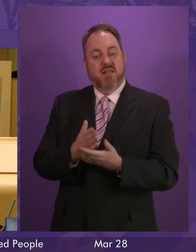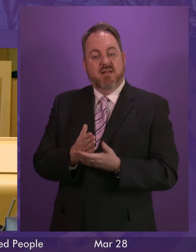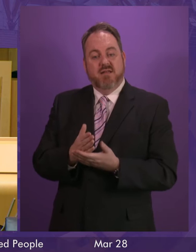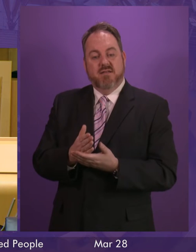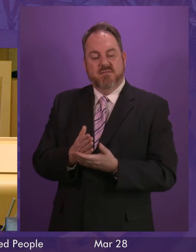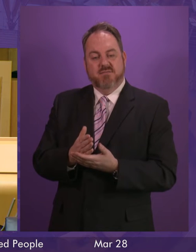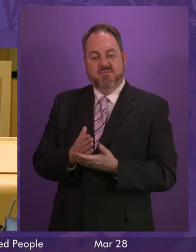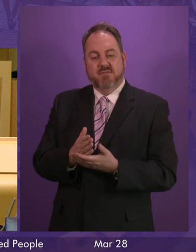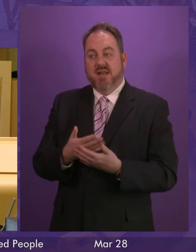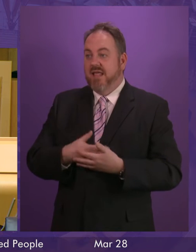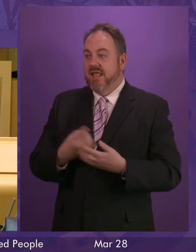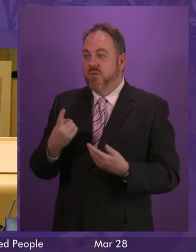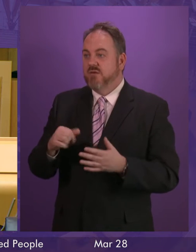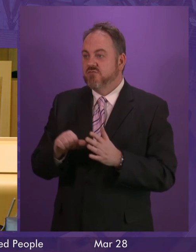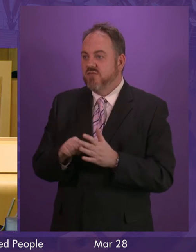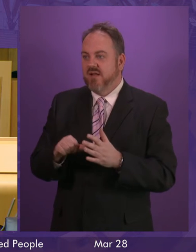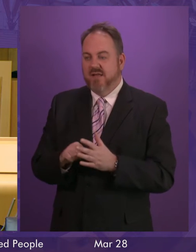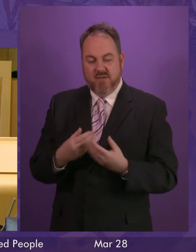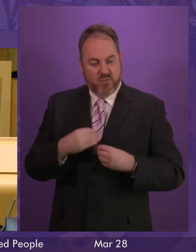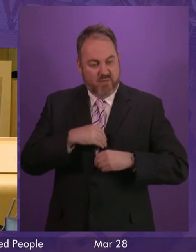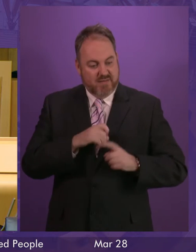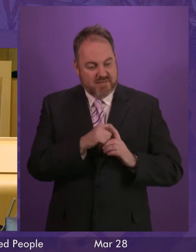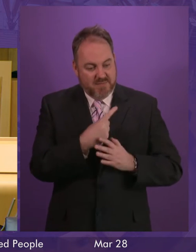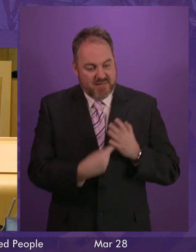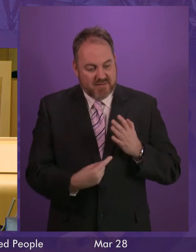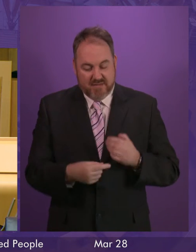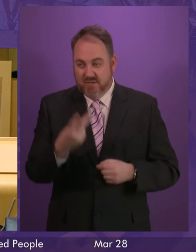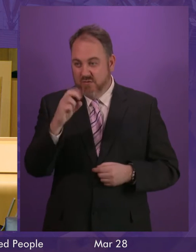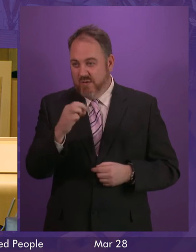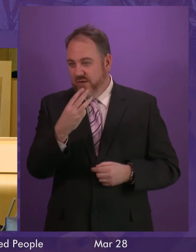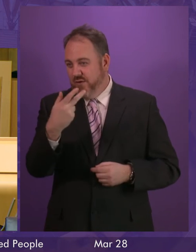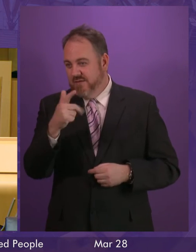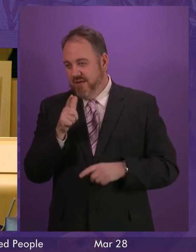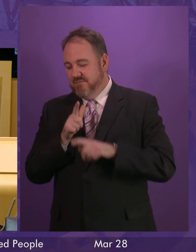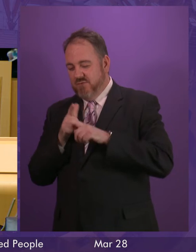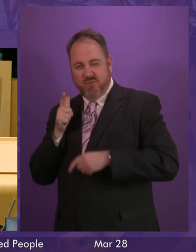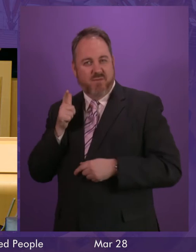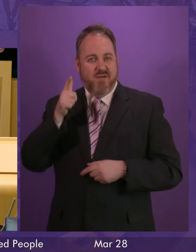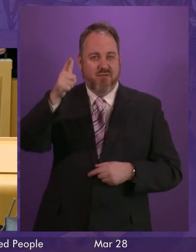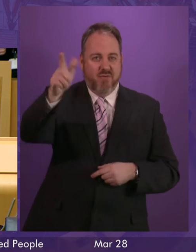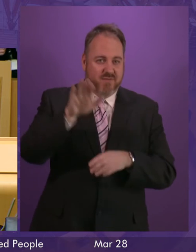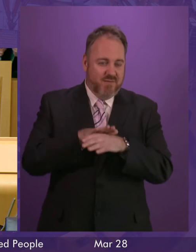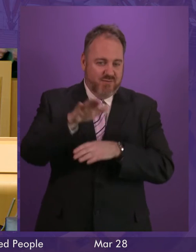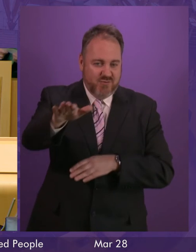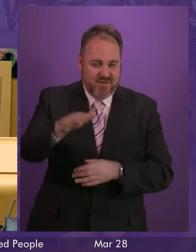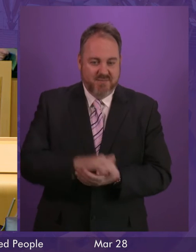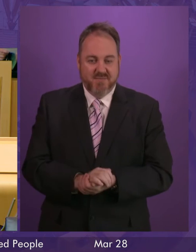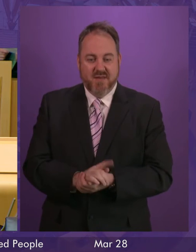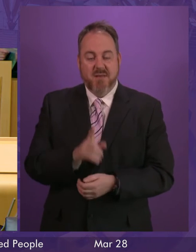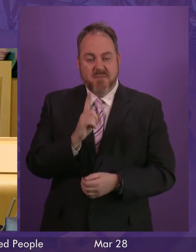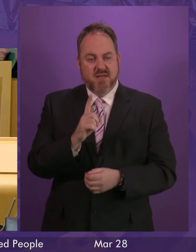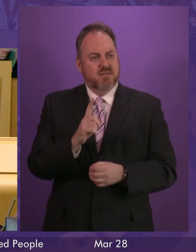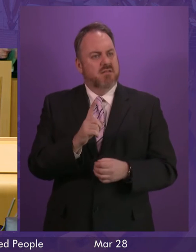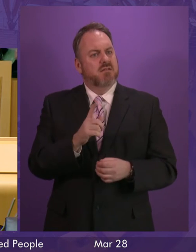a disability, it is too slow. The number of disabled people on public boards has decreased